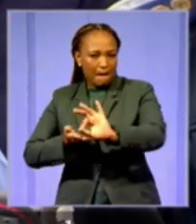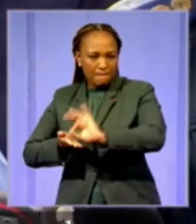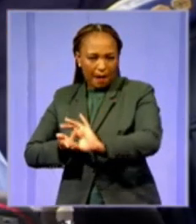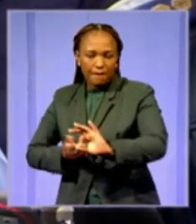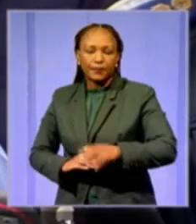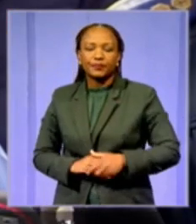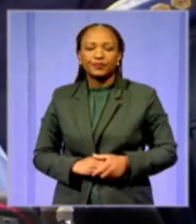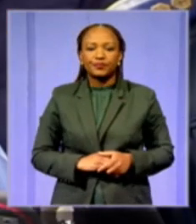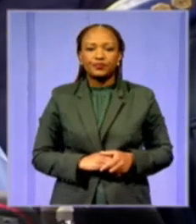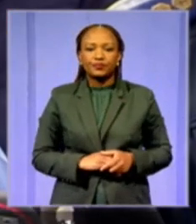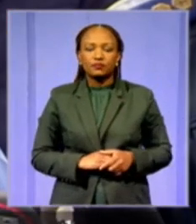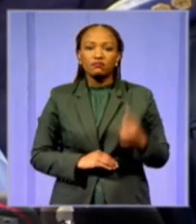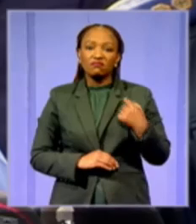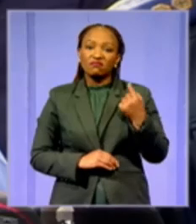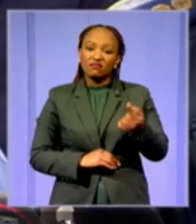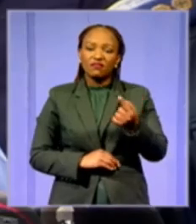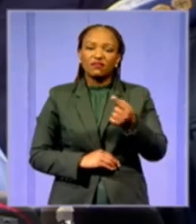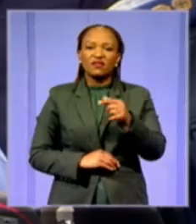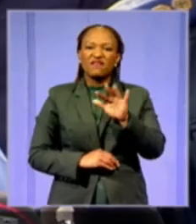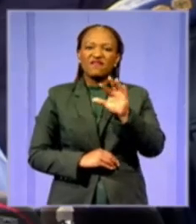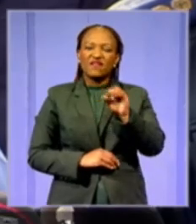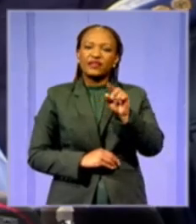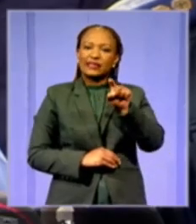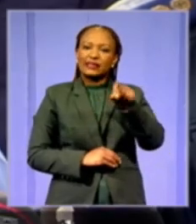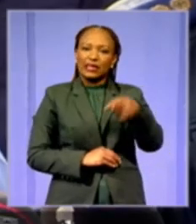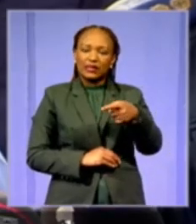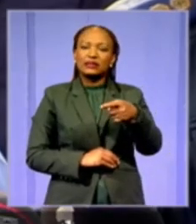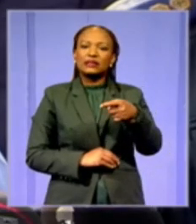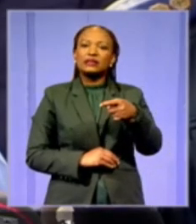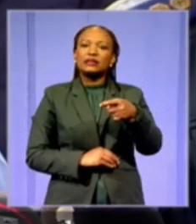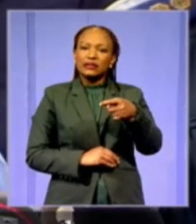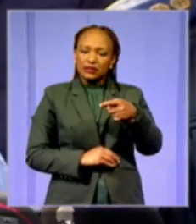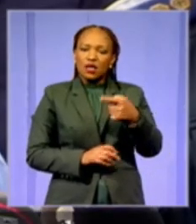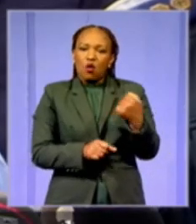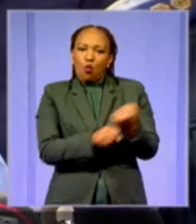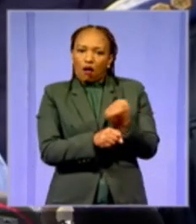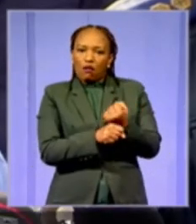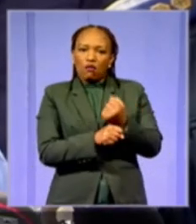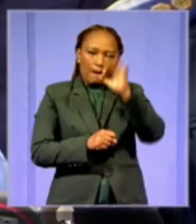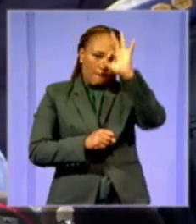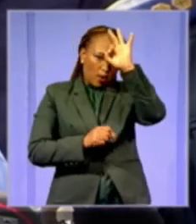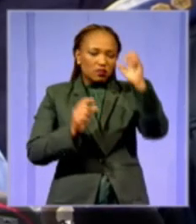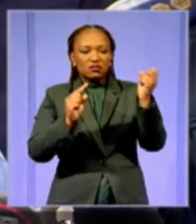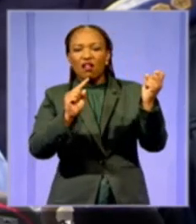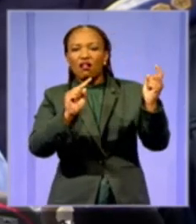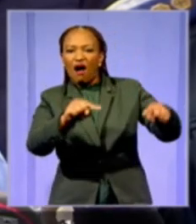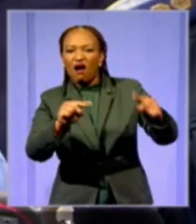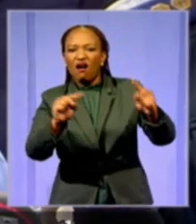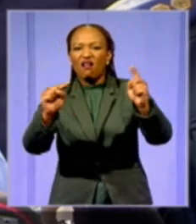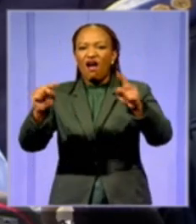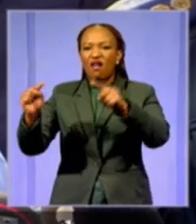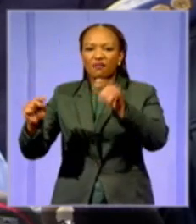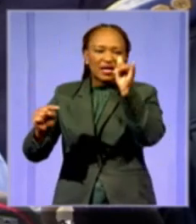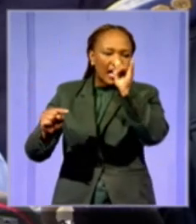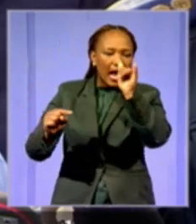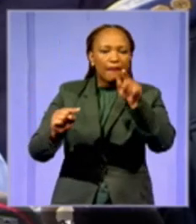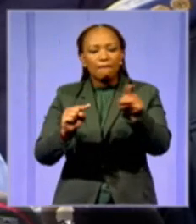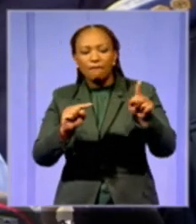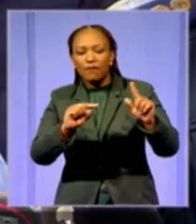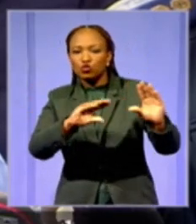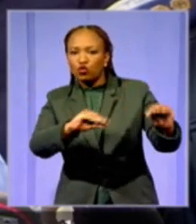850,000 operations, and the operation is still continuing, and there is a number